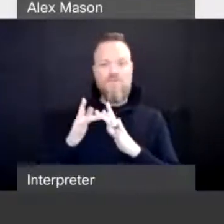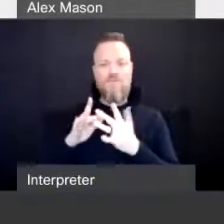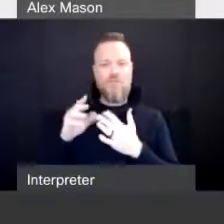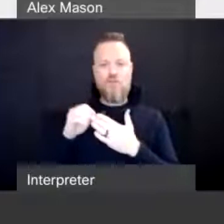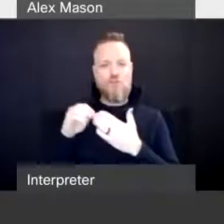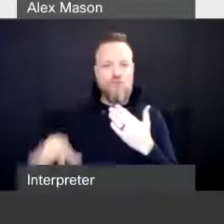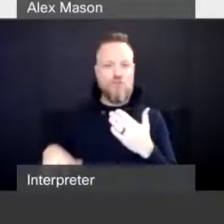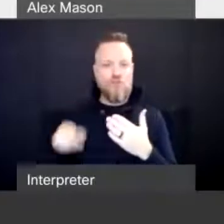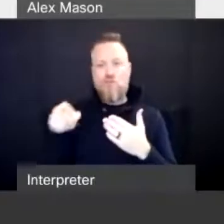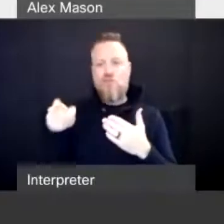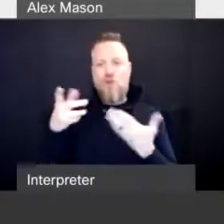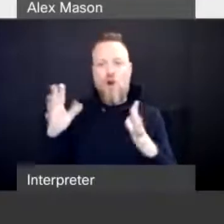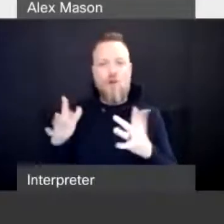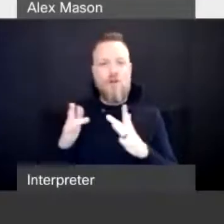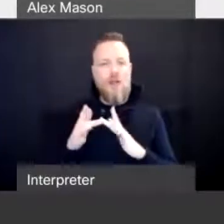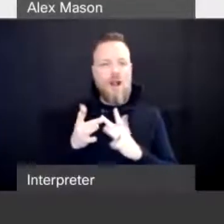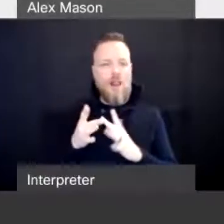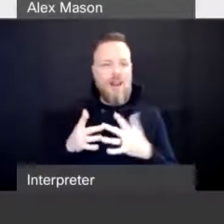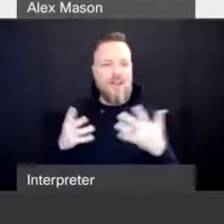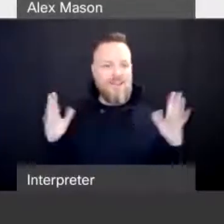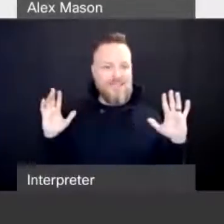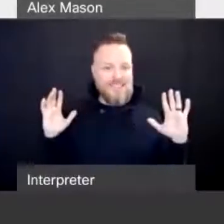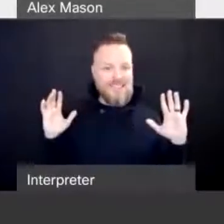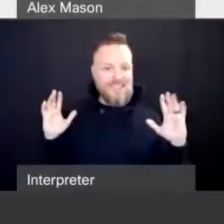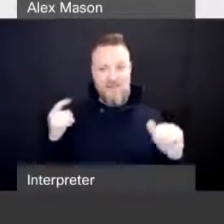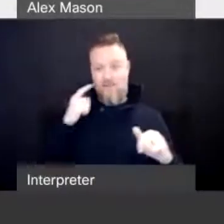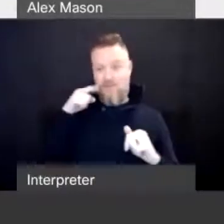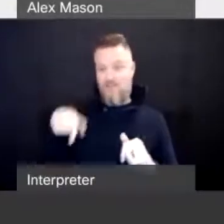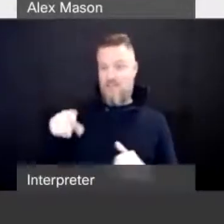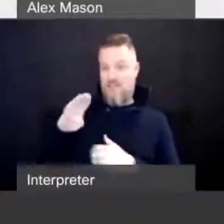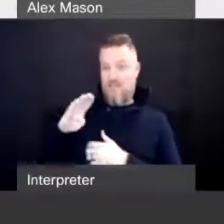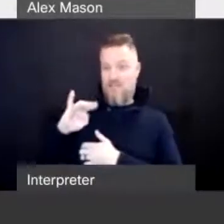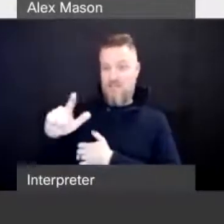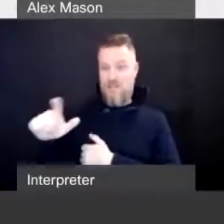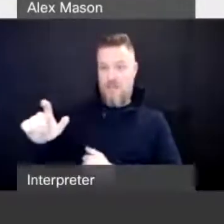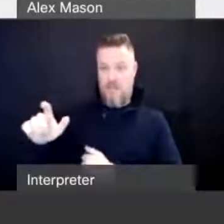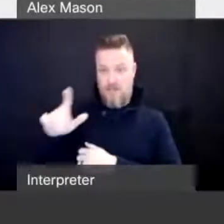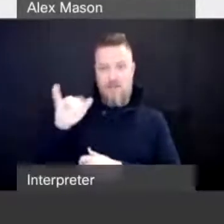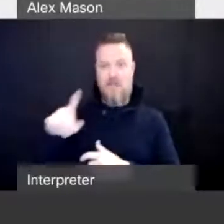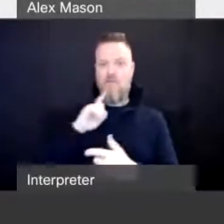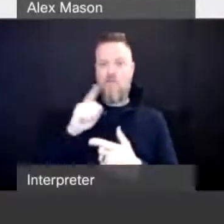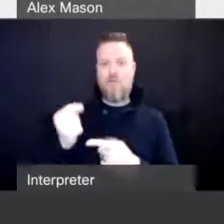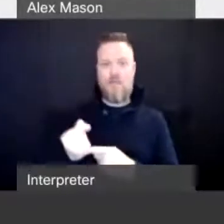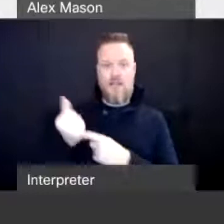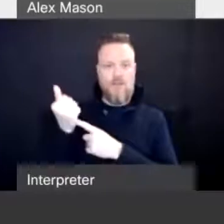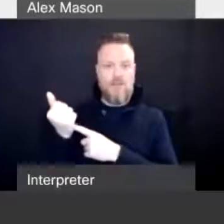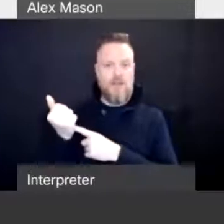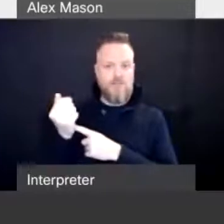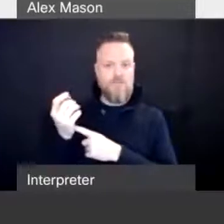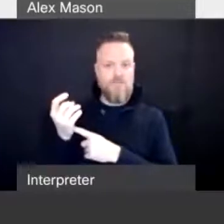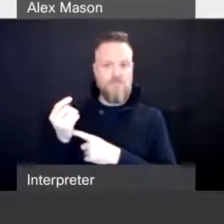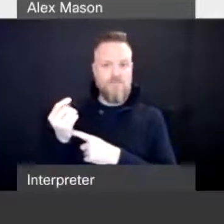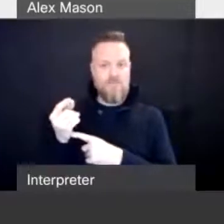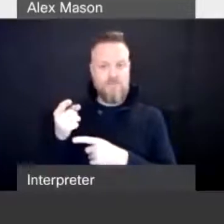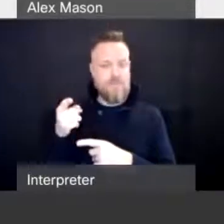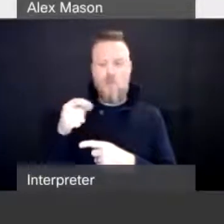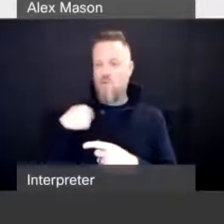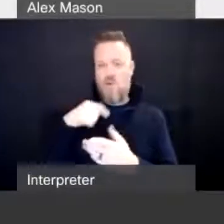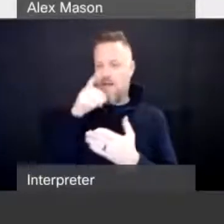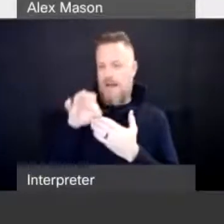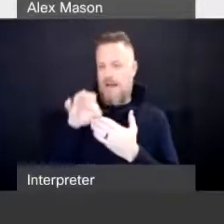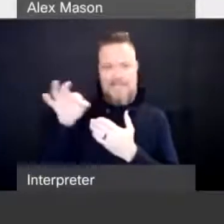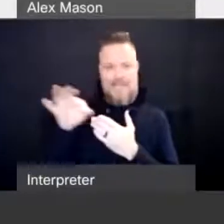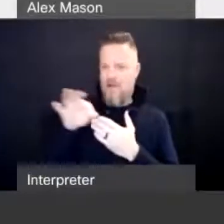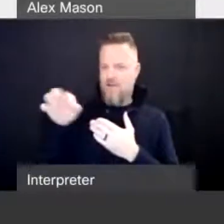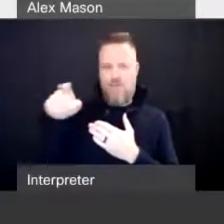they're online. So part of what was put into this bill is eliminating counting those students within